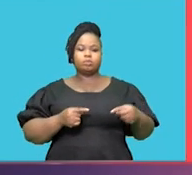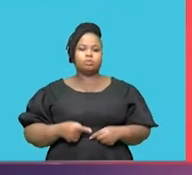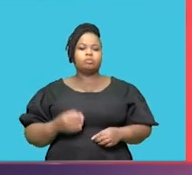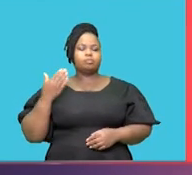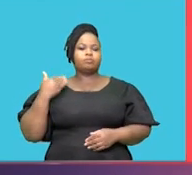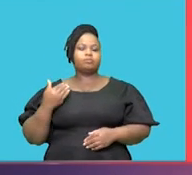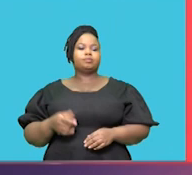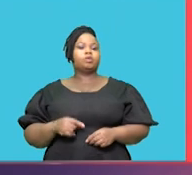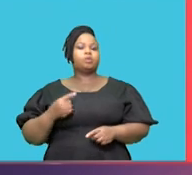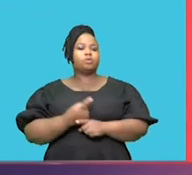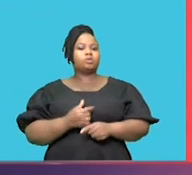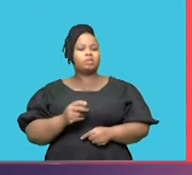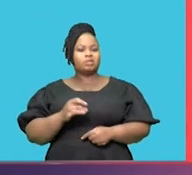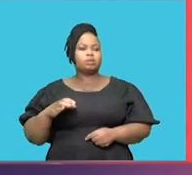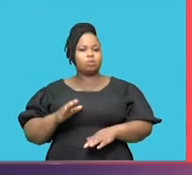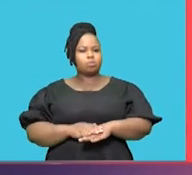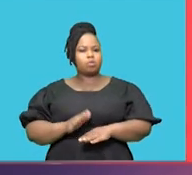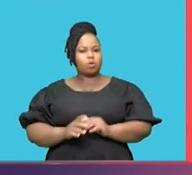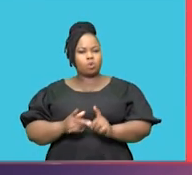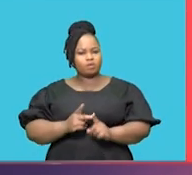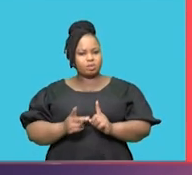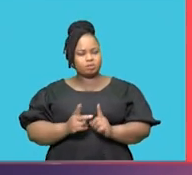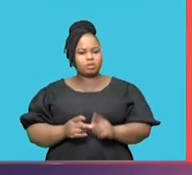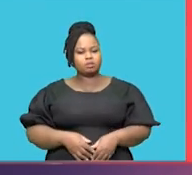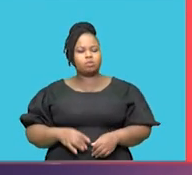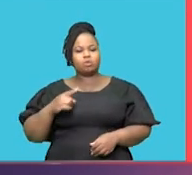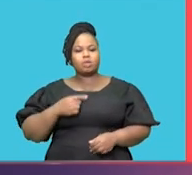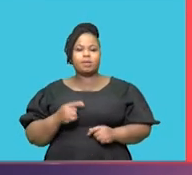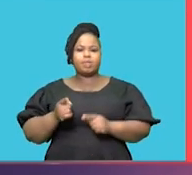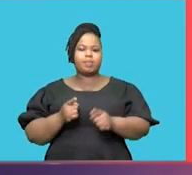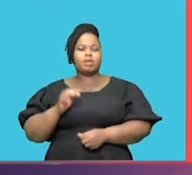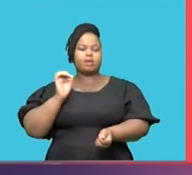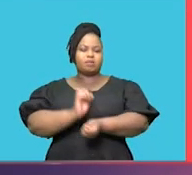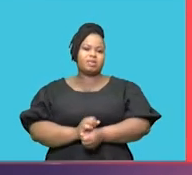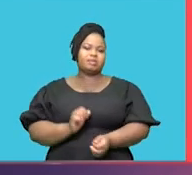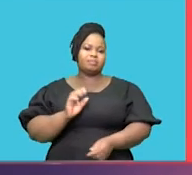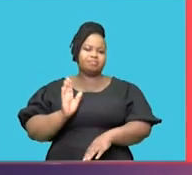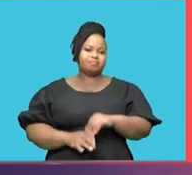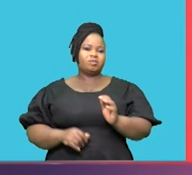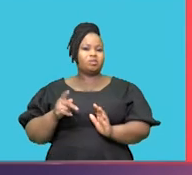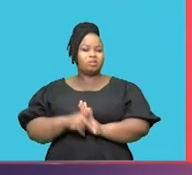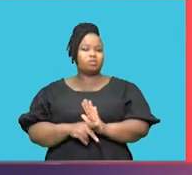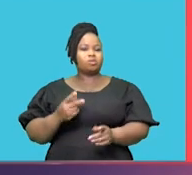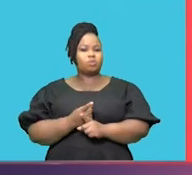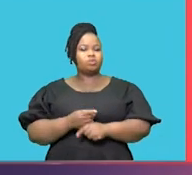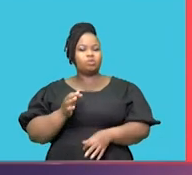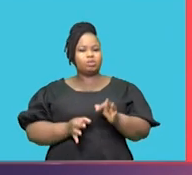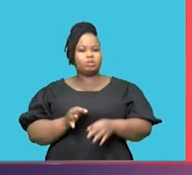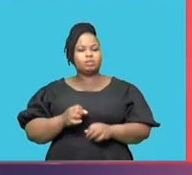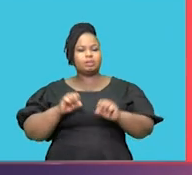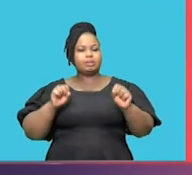liberation movement will increase, with the threats of arrest, assassination, and the possible manipulation of the justice